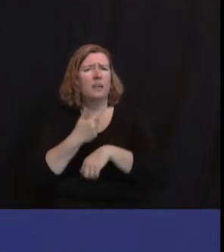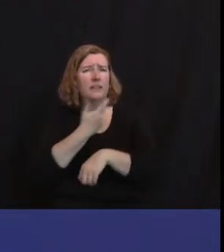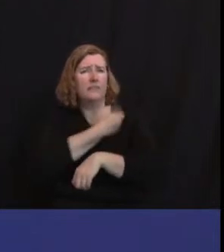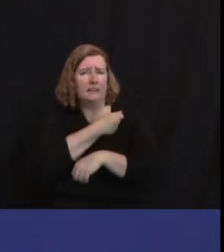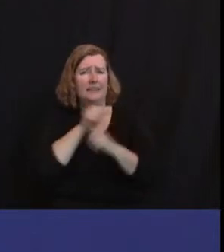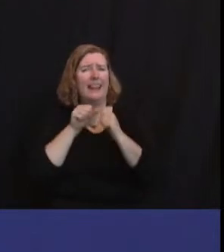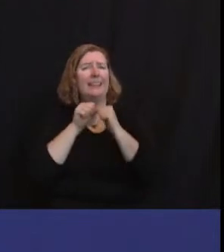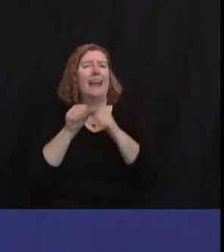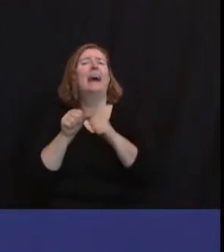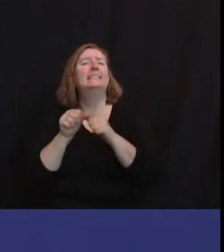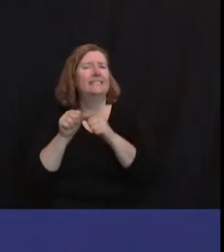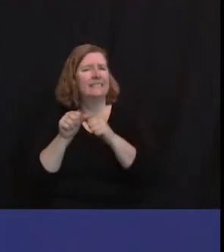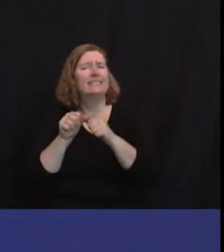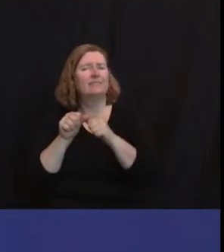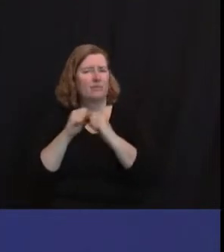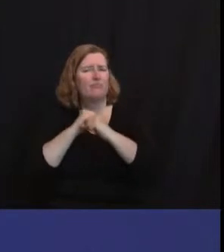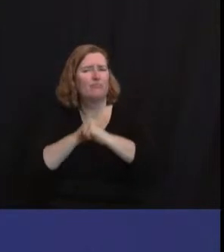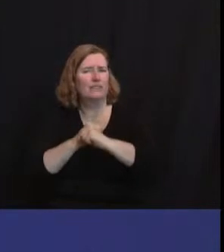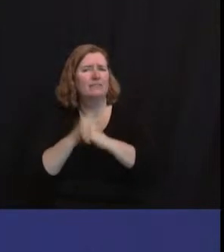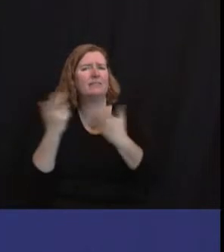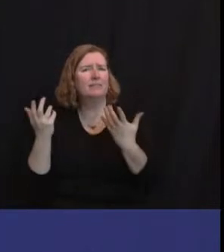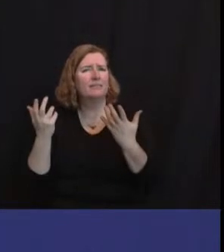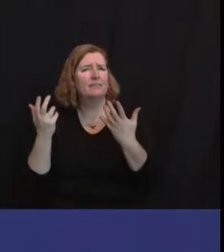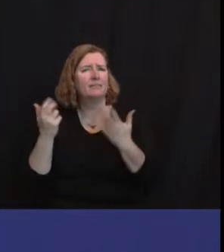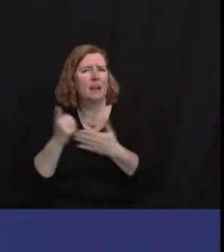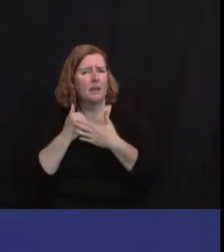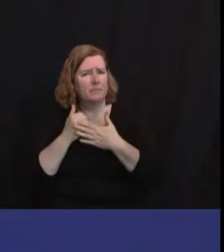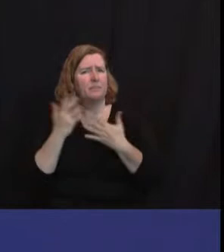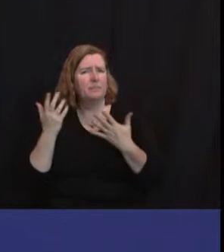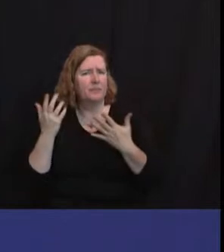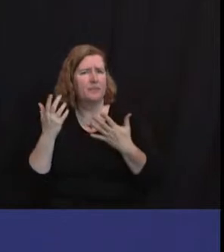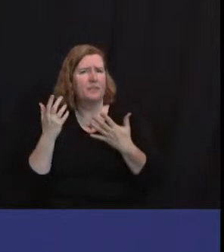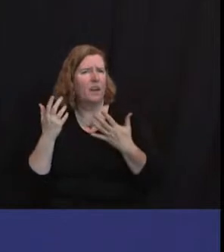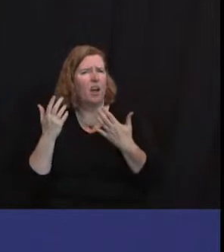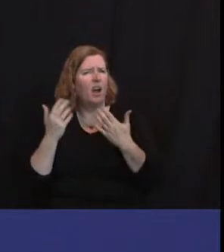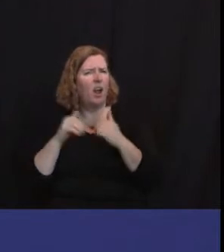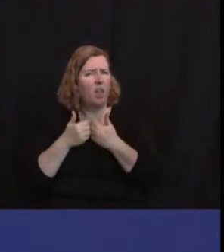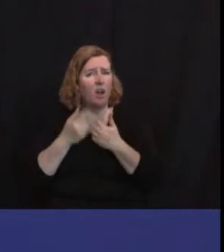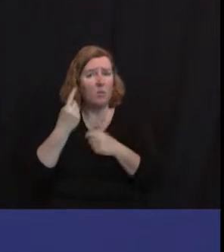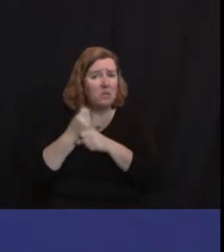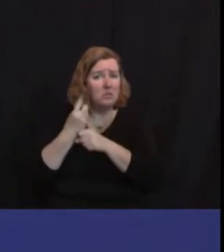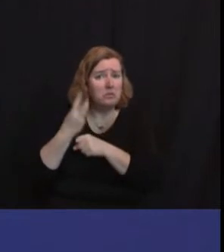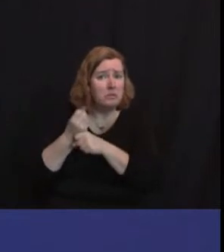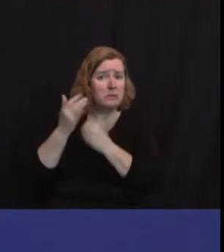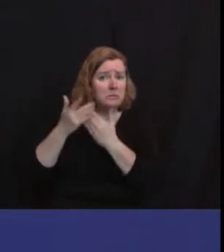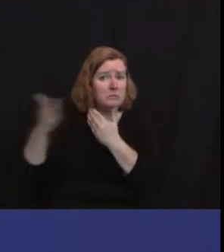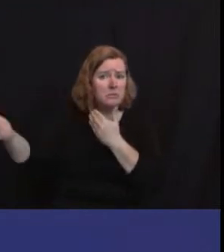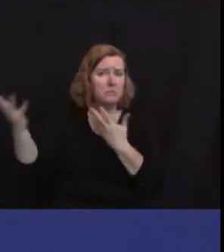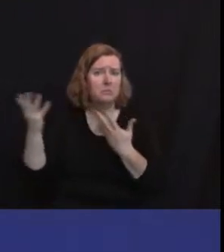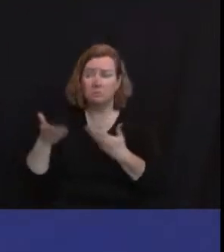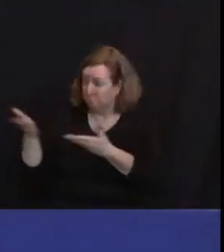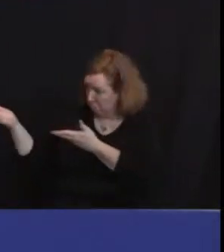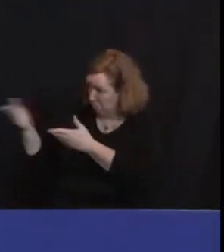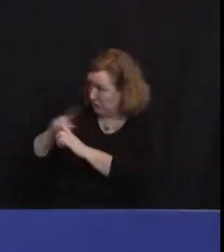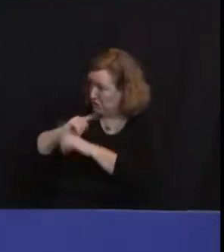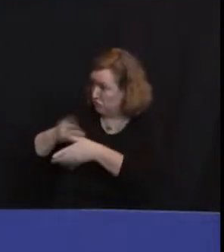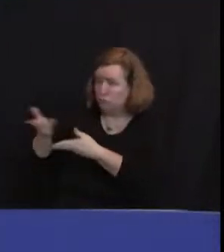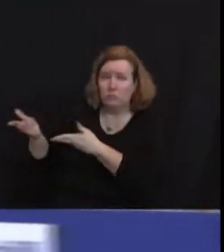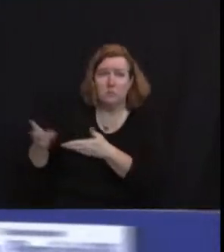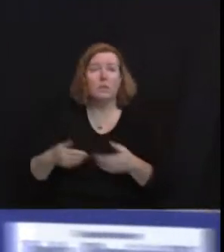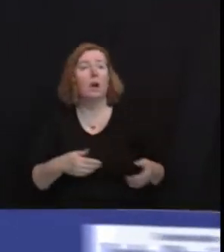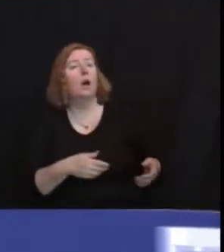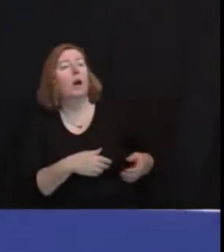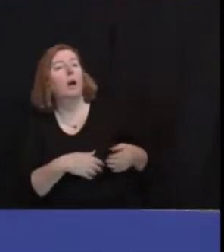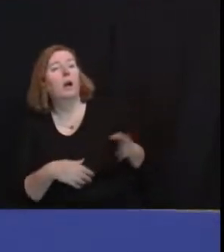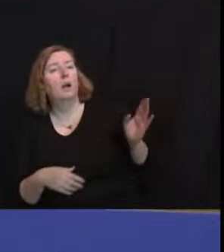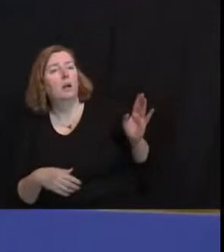much time do you have on the clock in terms of protection? Eddie, do you want to jump in on either of those? Good to have you. Thank you,